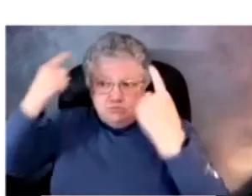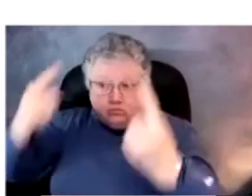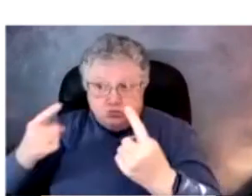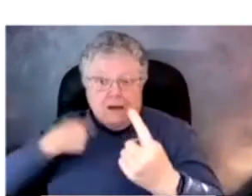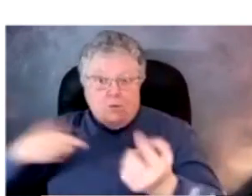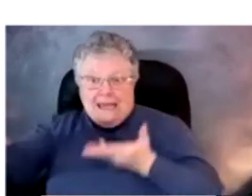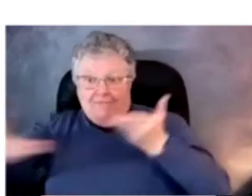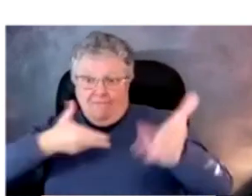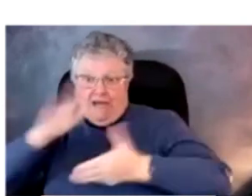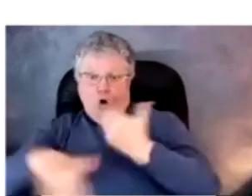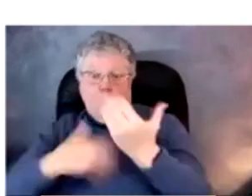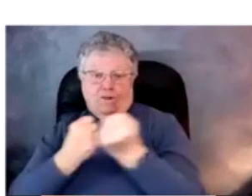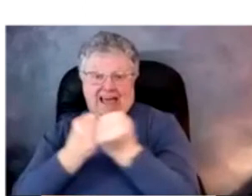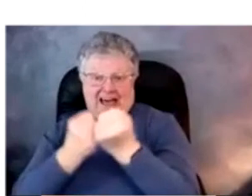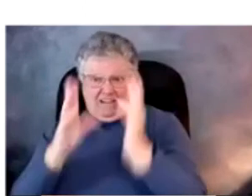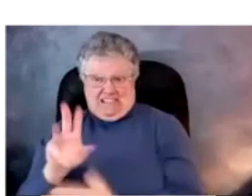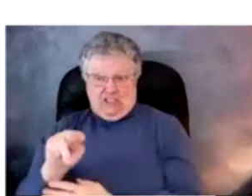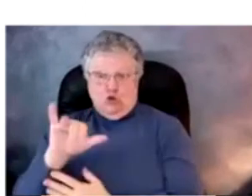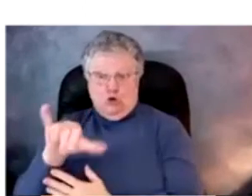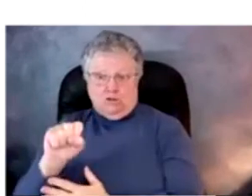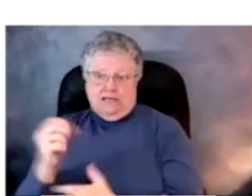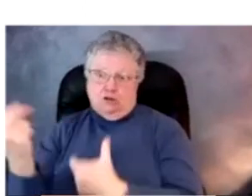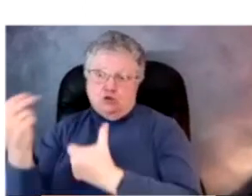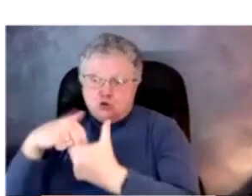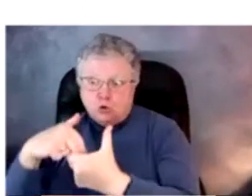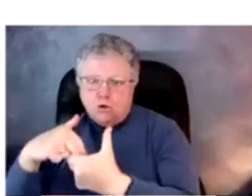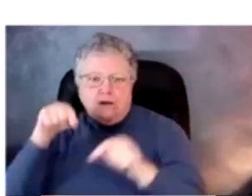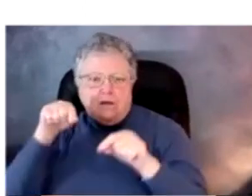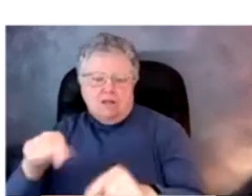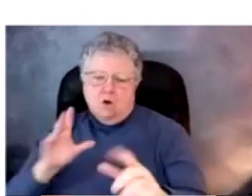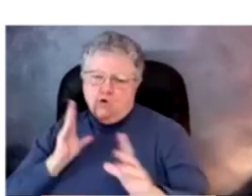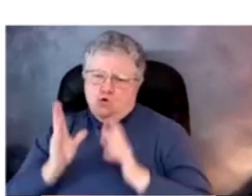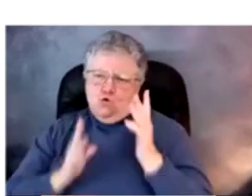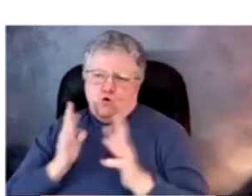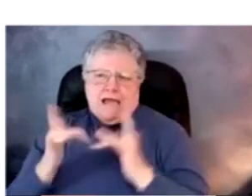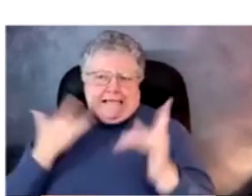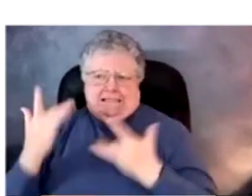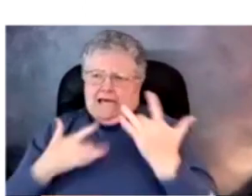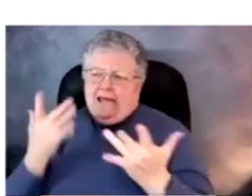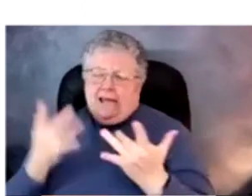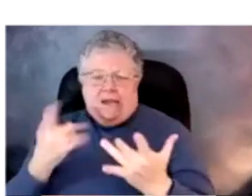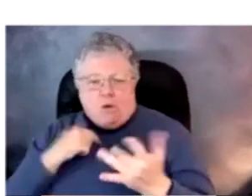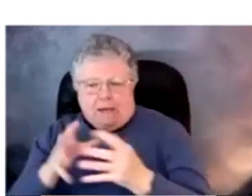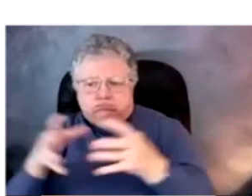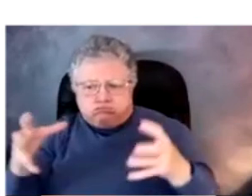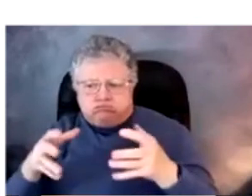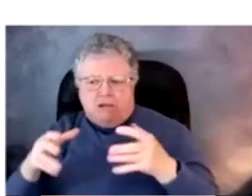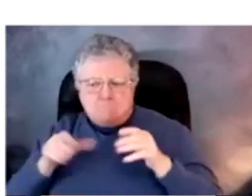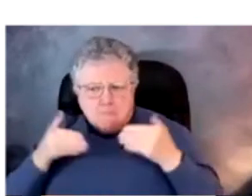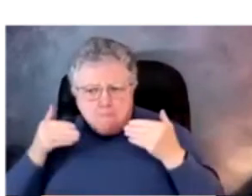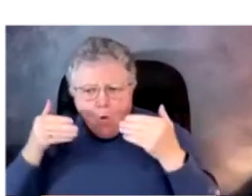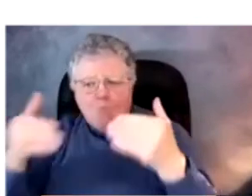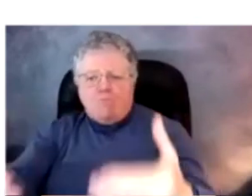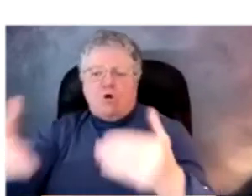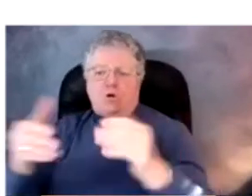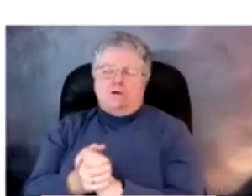you and be a part of this. It's really exciting that this is moving forward. So thank you all so much. We will be working